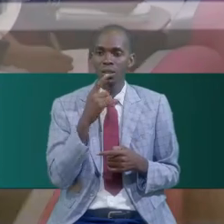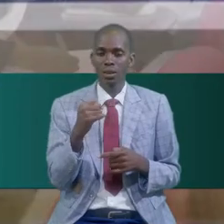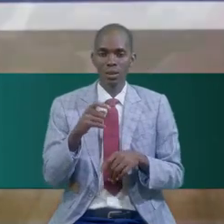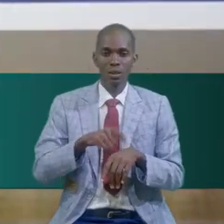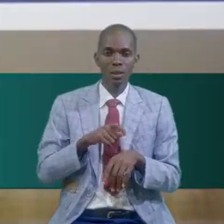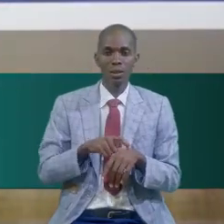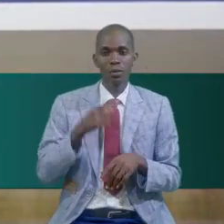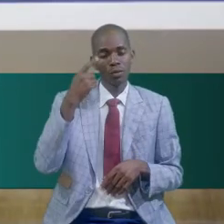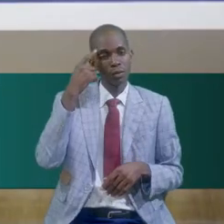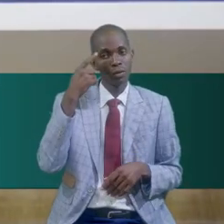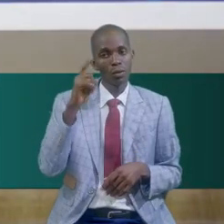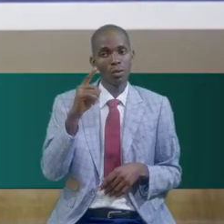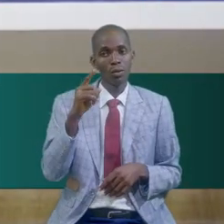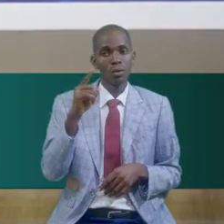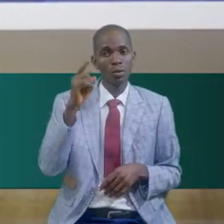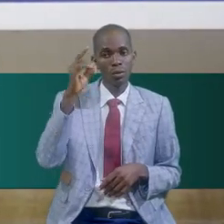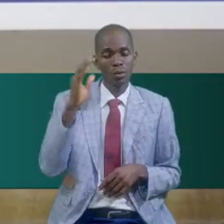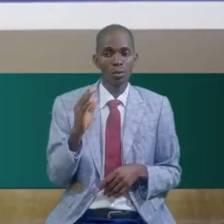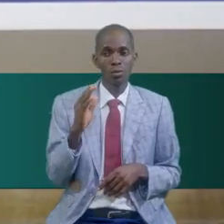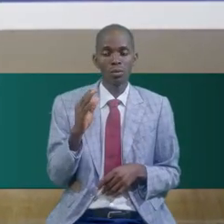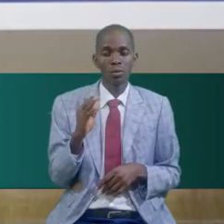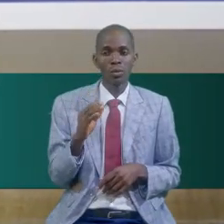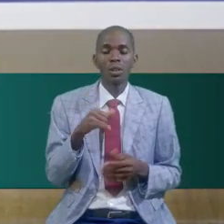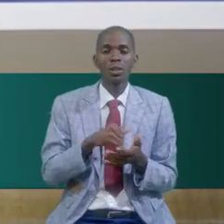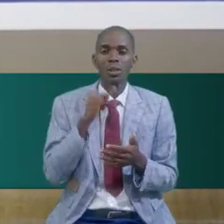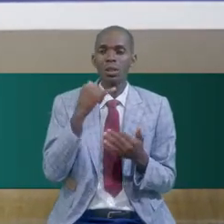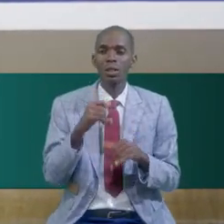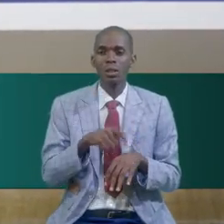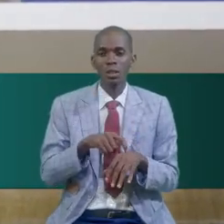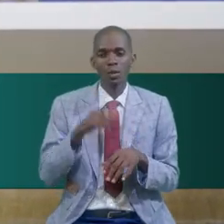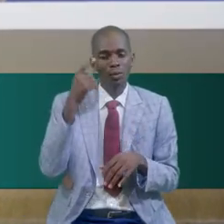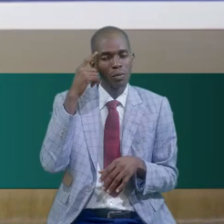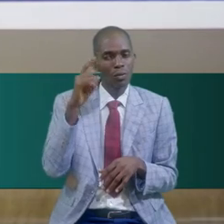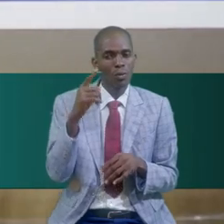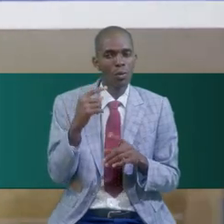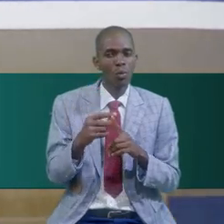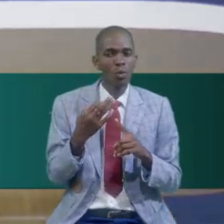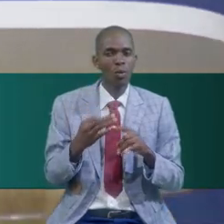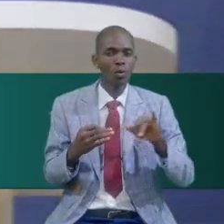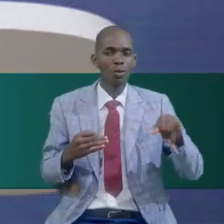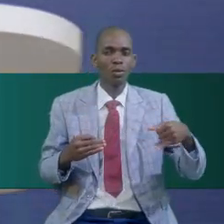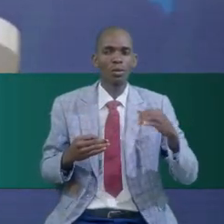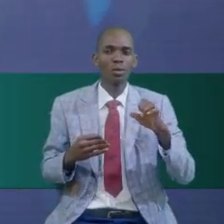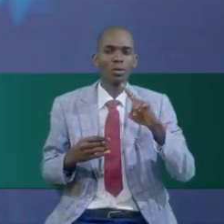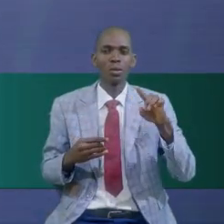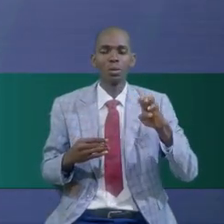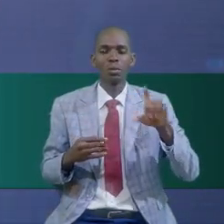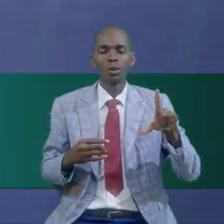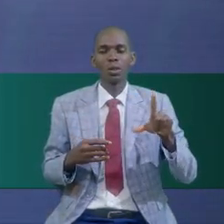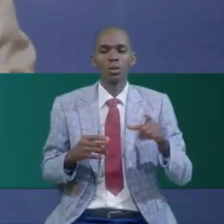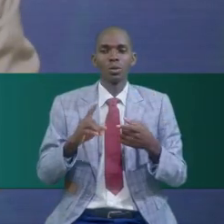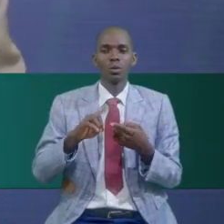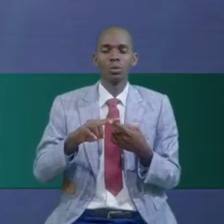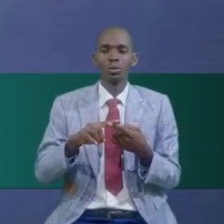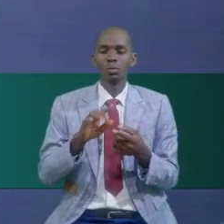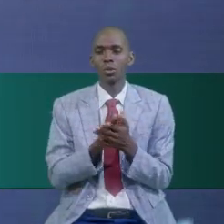the word of Jezebel. That word amounts to nothing,